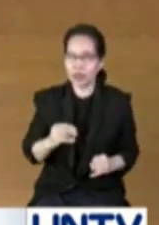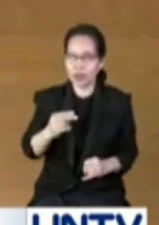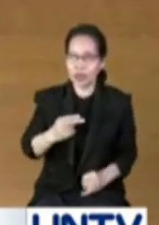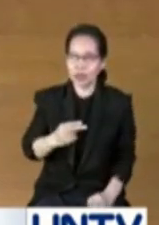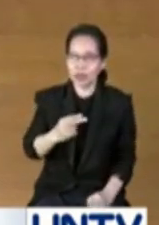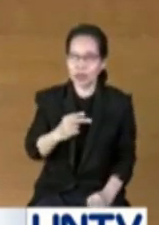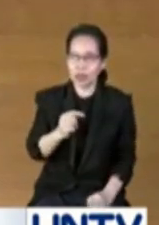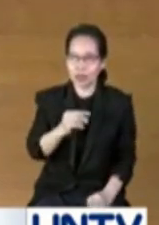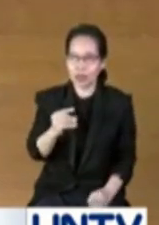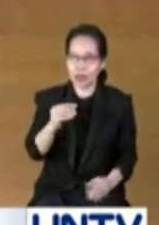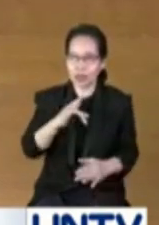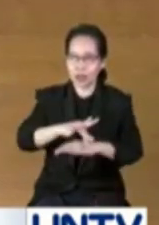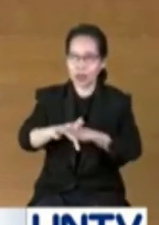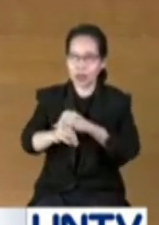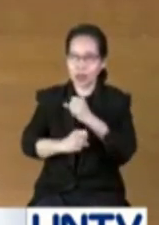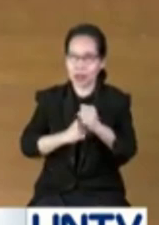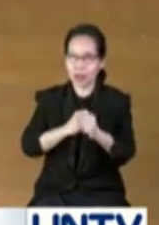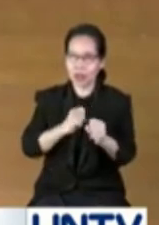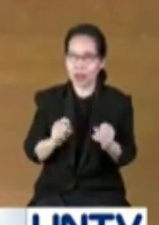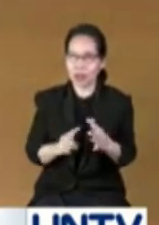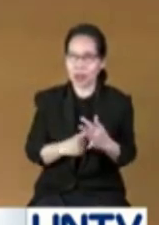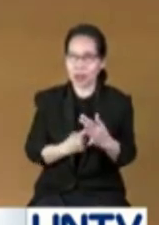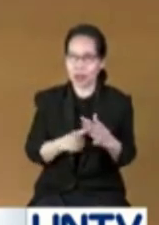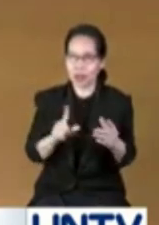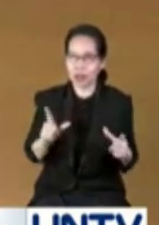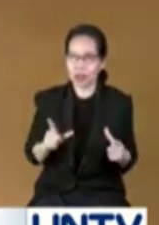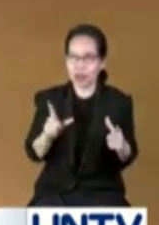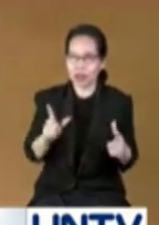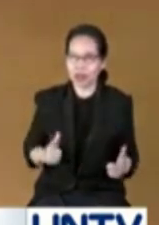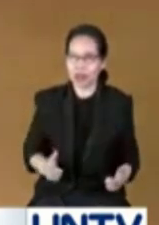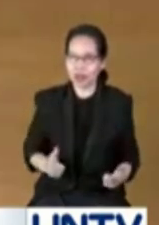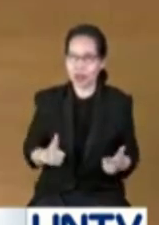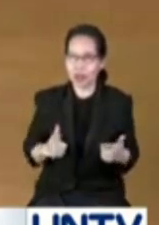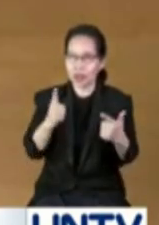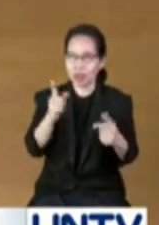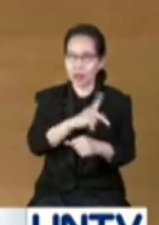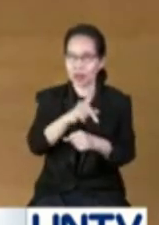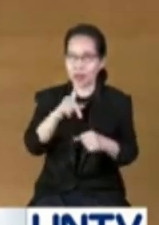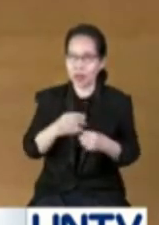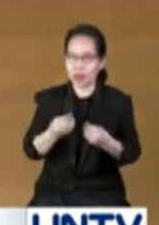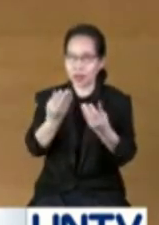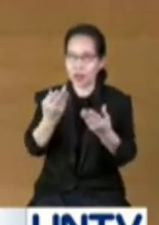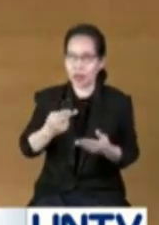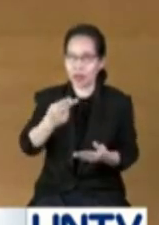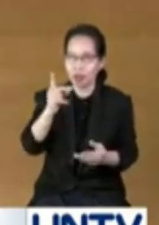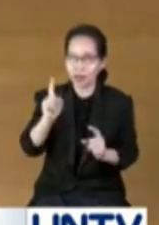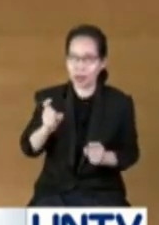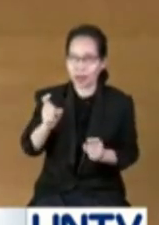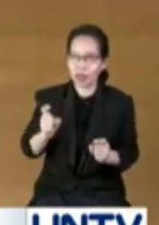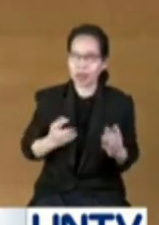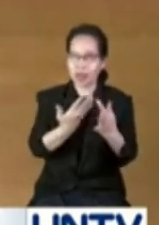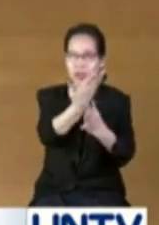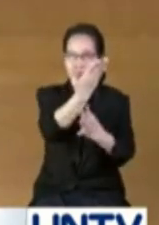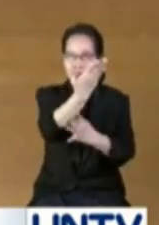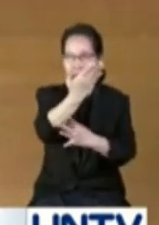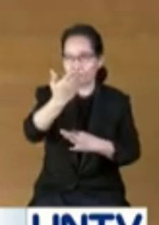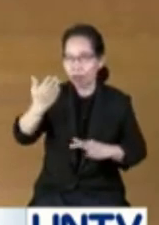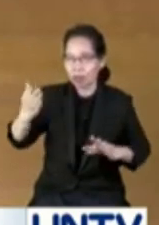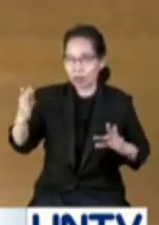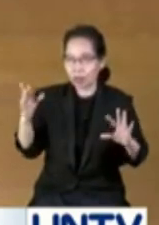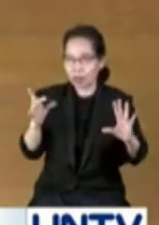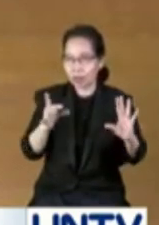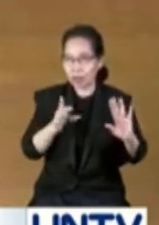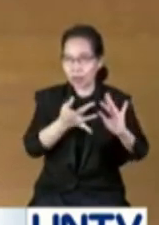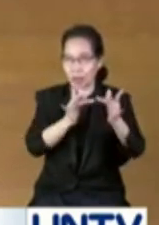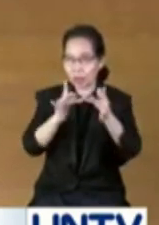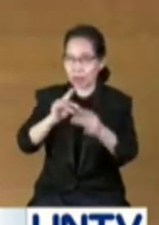year, Starlink went live in the Philippines, now providing high-speed satellite broadband connectivity. Our national